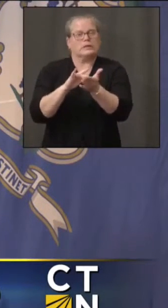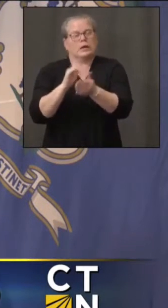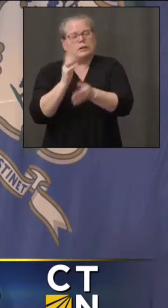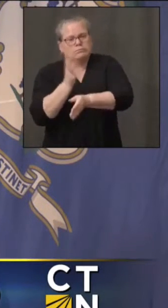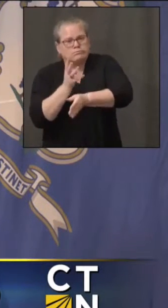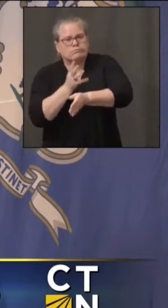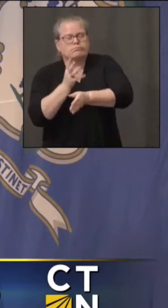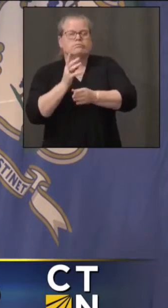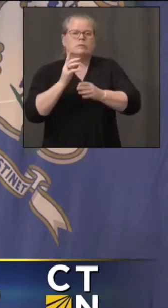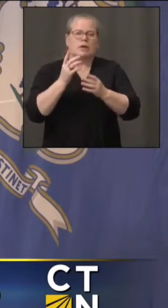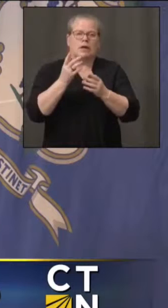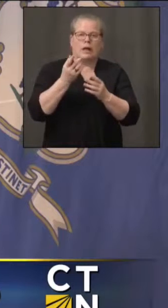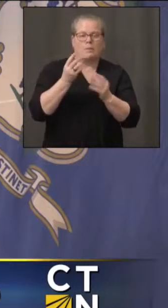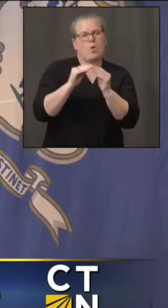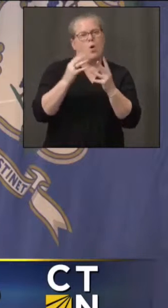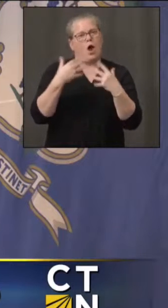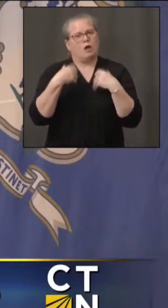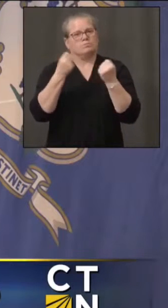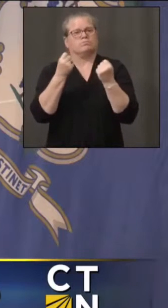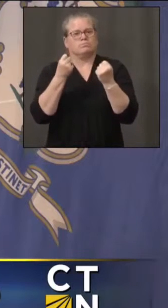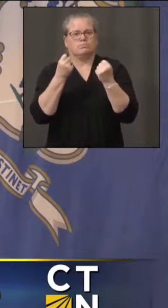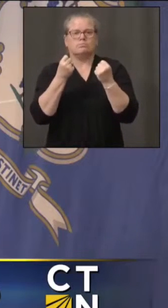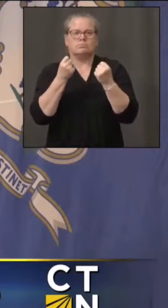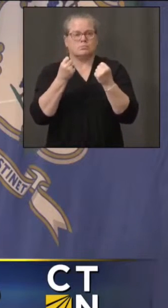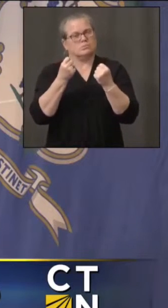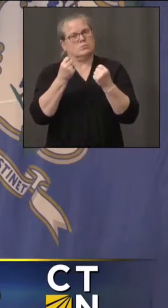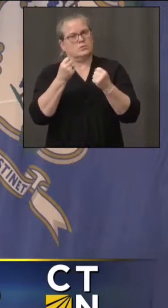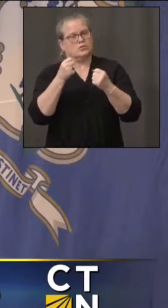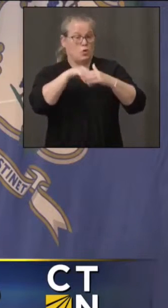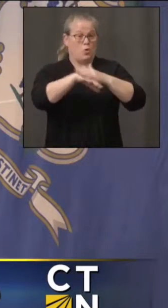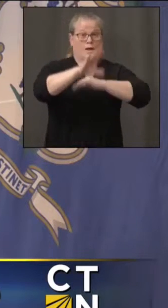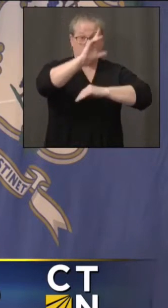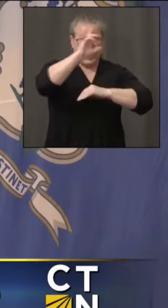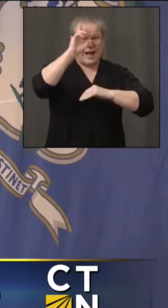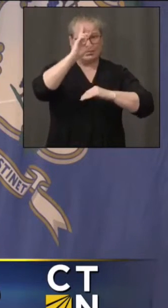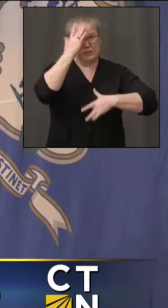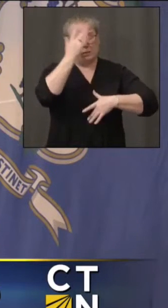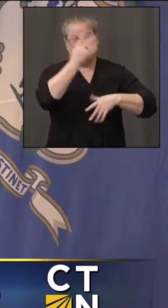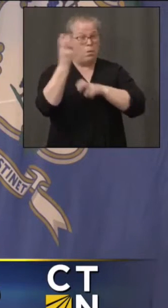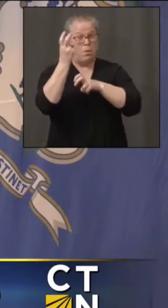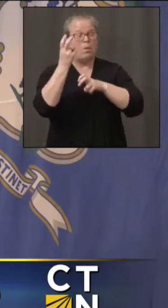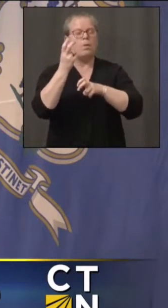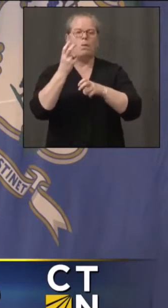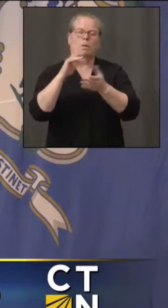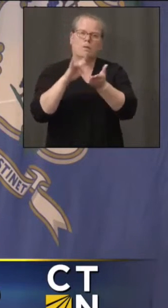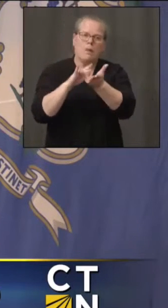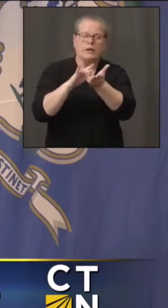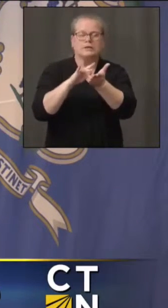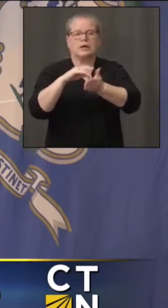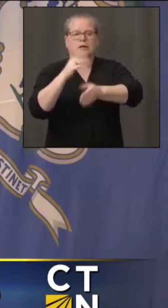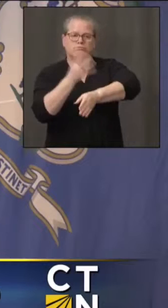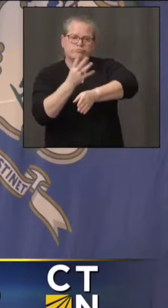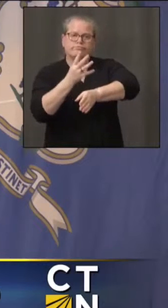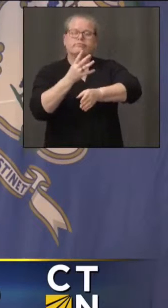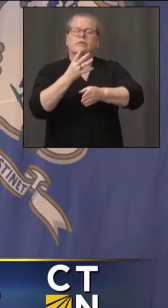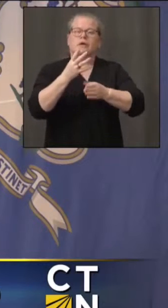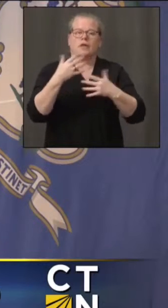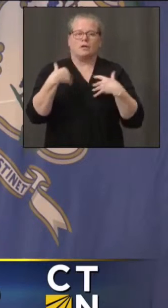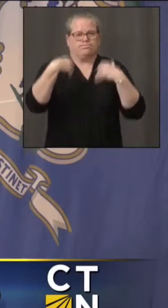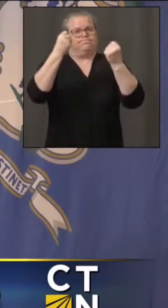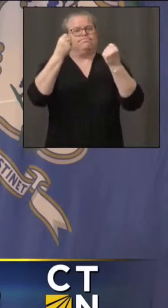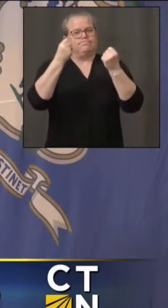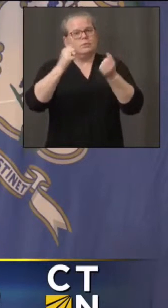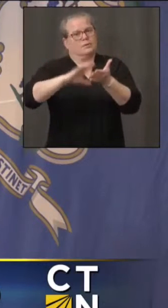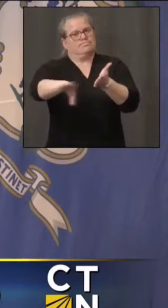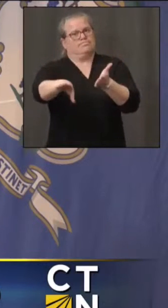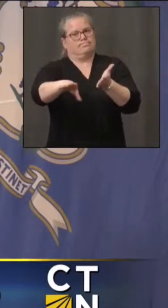And you saw some of that with the Trump cocktail that got the president out of the hospital relatively soon. So you may want to ask Dr. Coe about that. So other